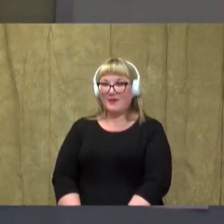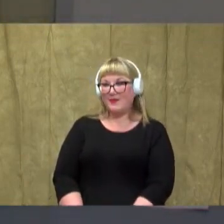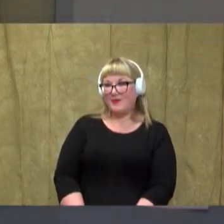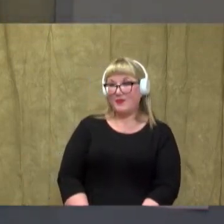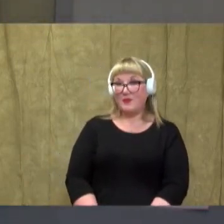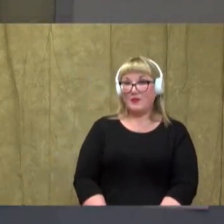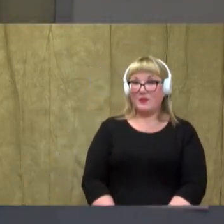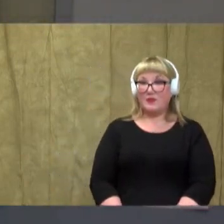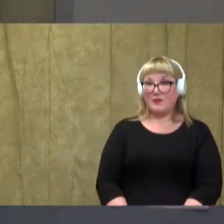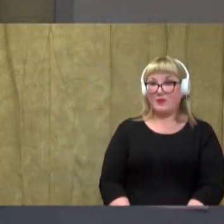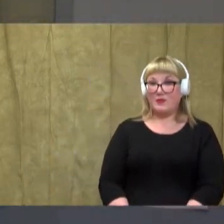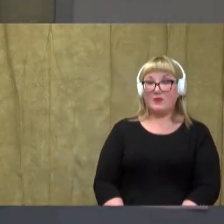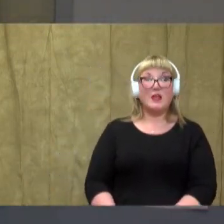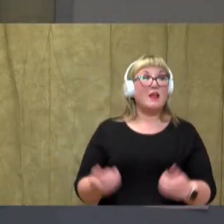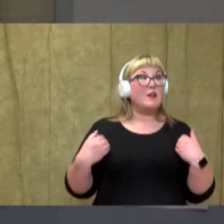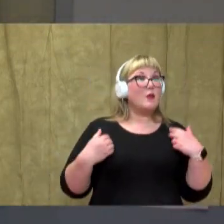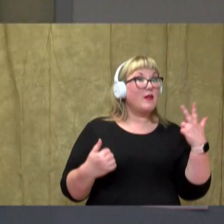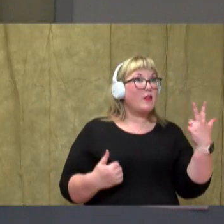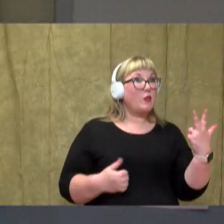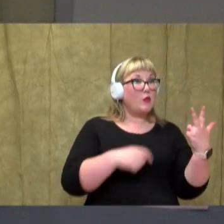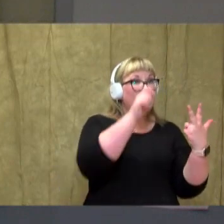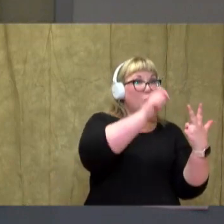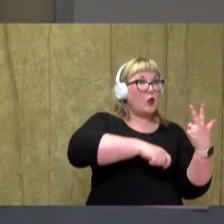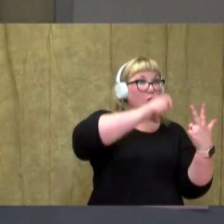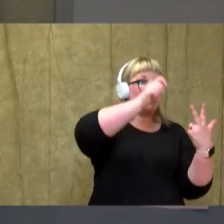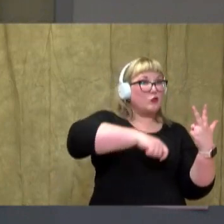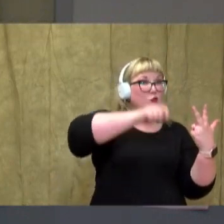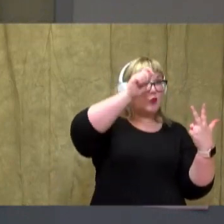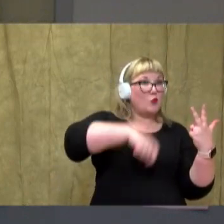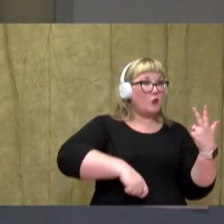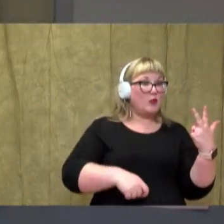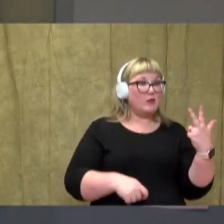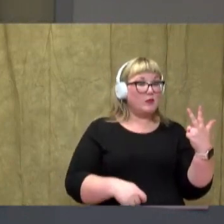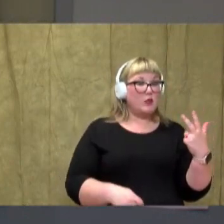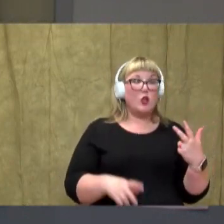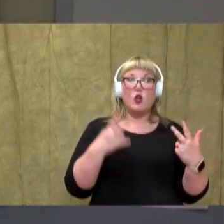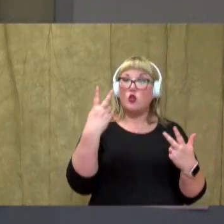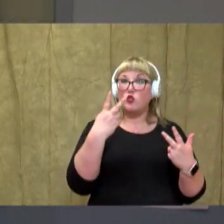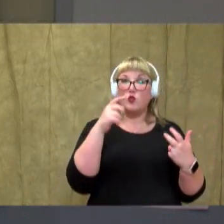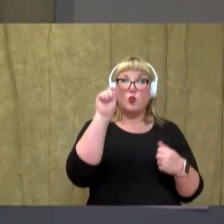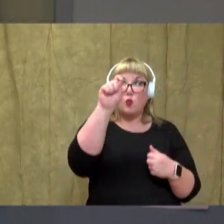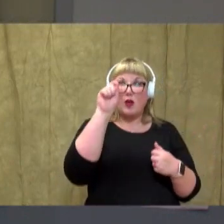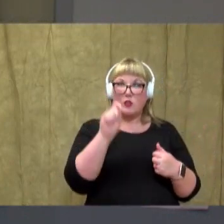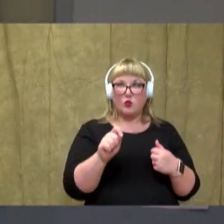You have 3 rods and 2 ones.